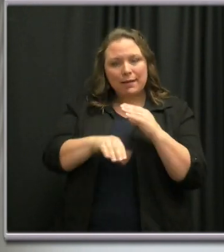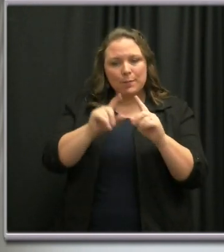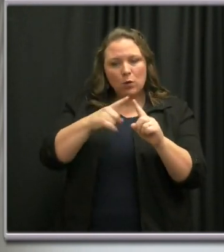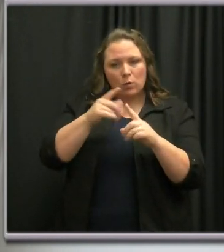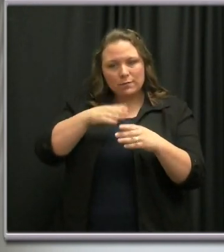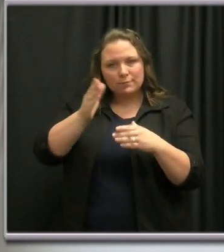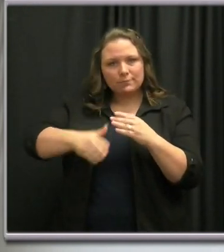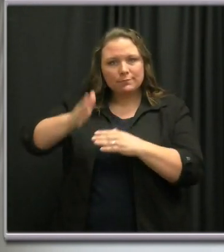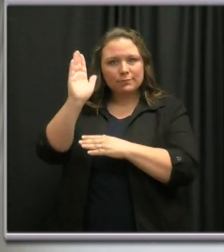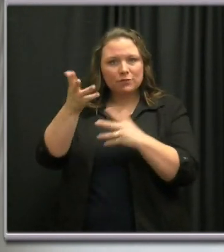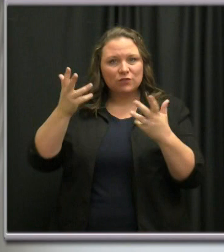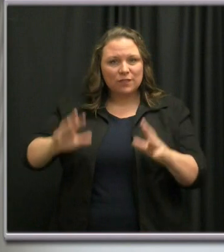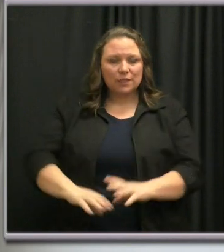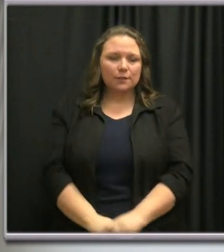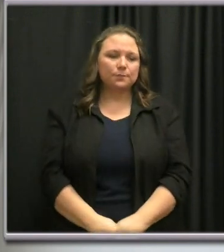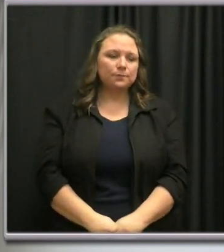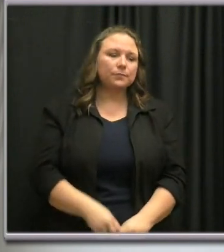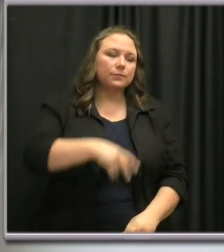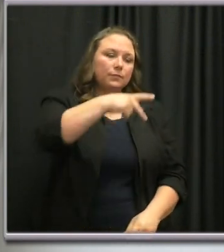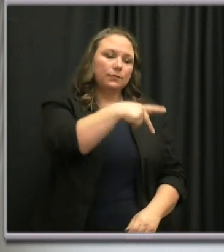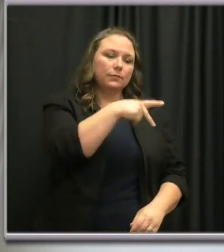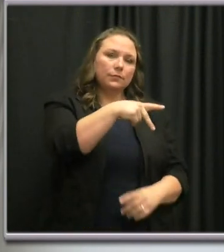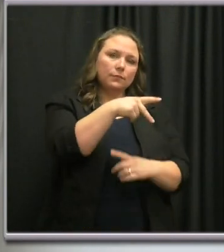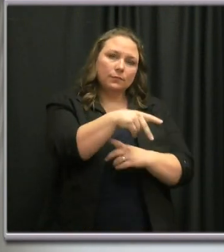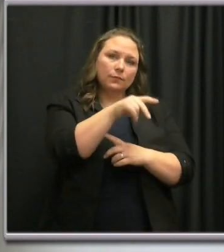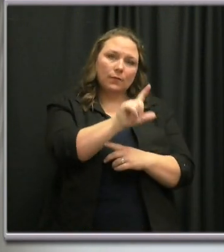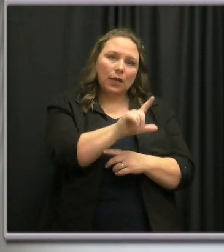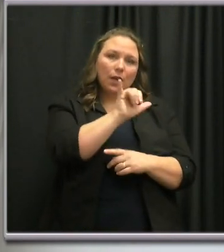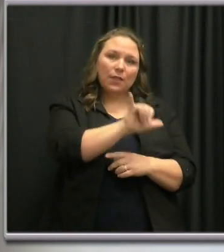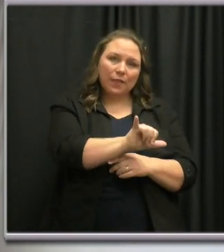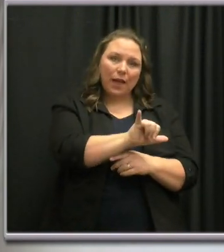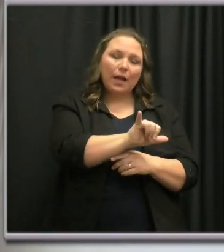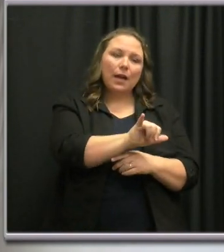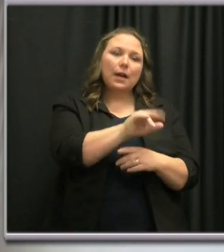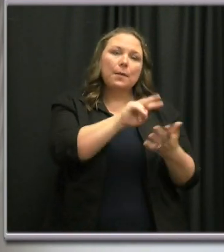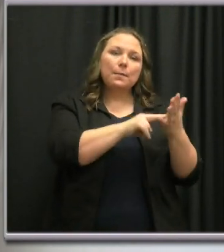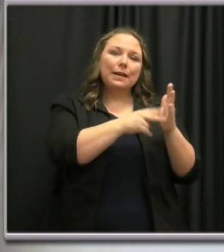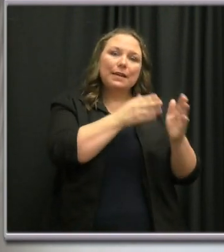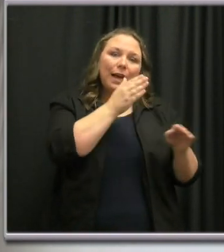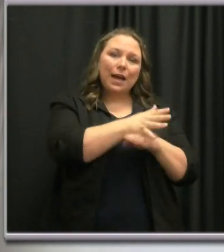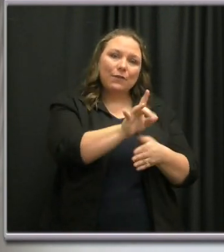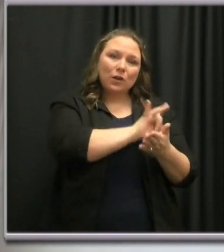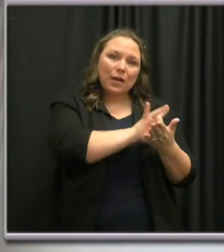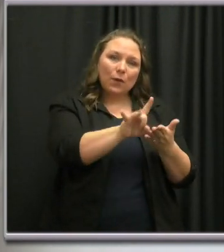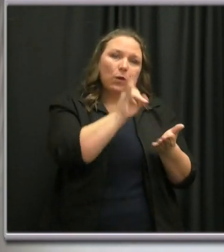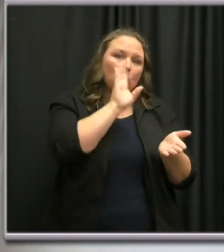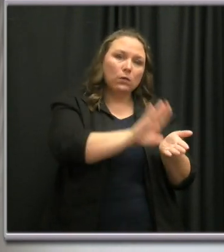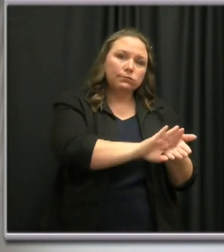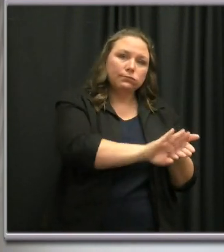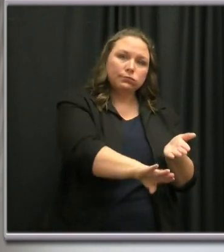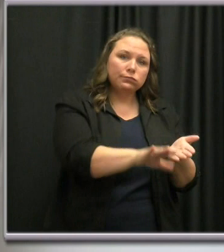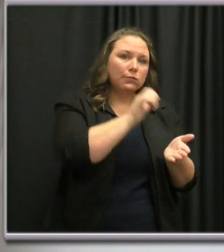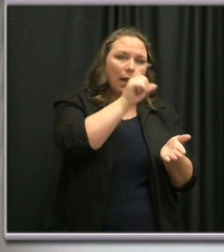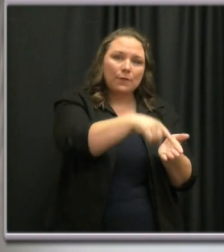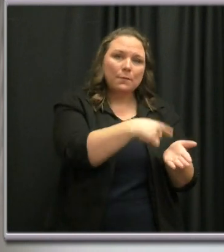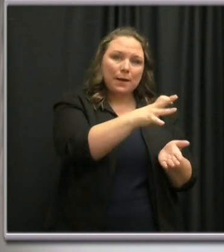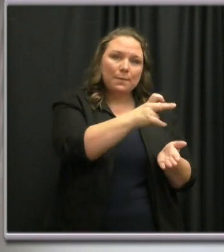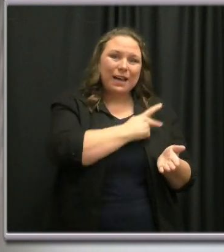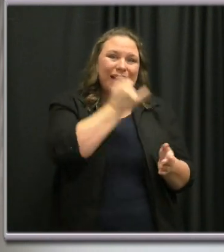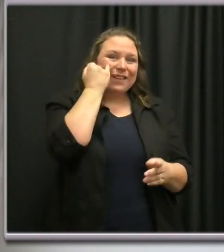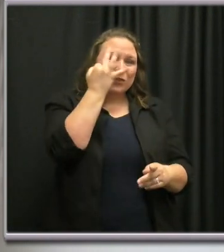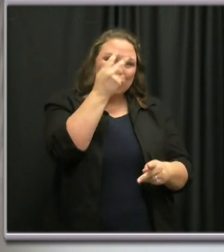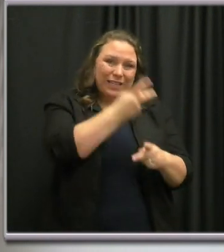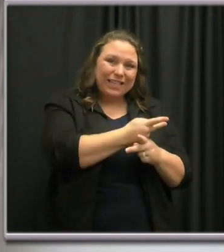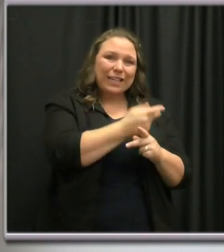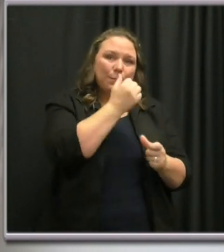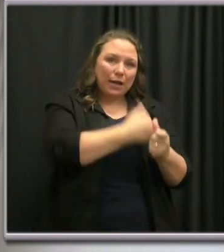presentation here. All right, PPPLs, these are the loans that are forgivable after 8 weeks if you keep your employees on payroll, they really kind of